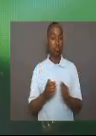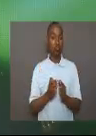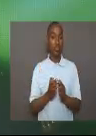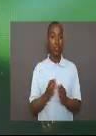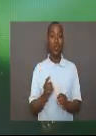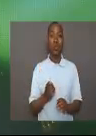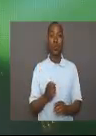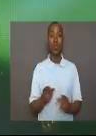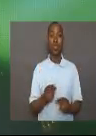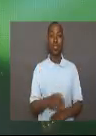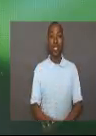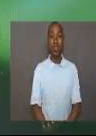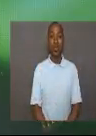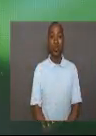felt.